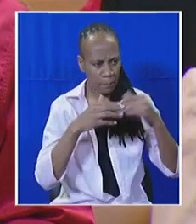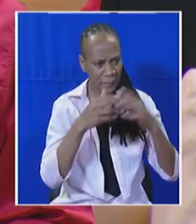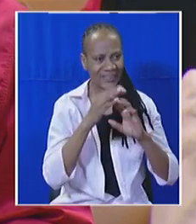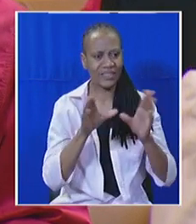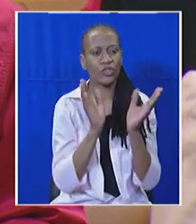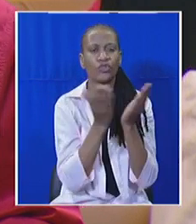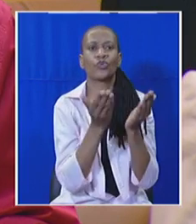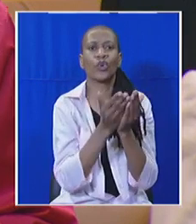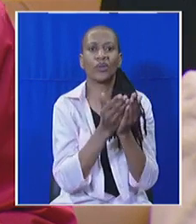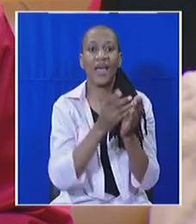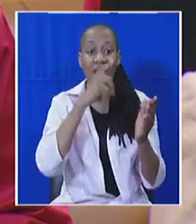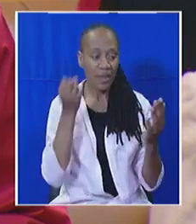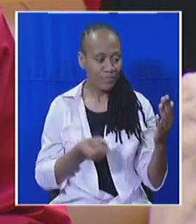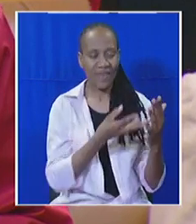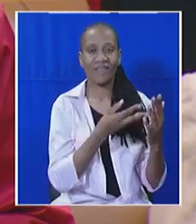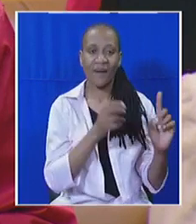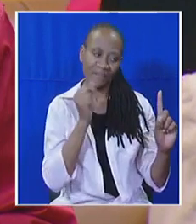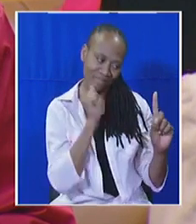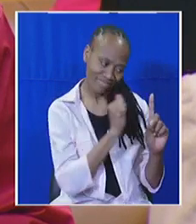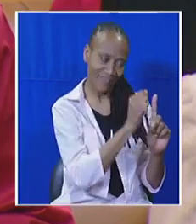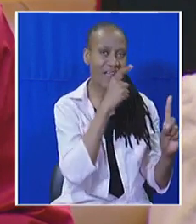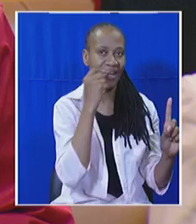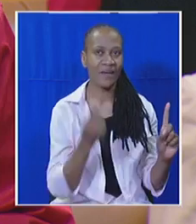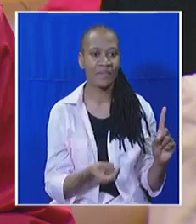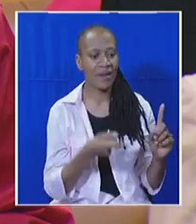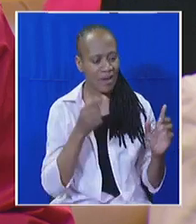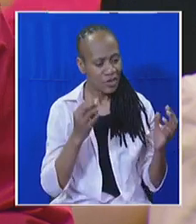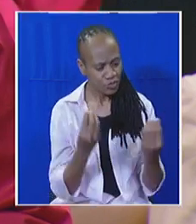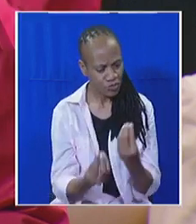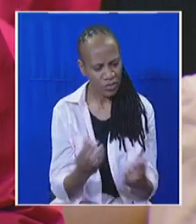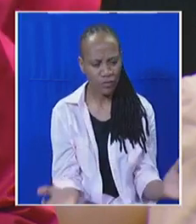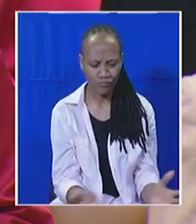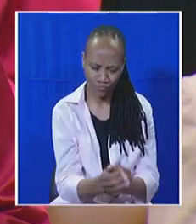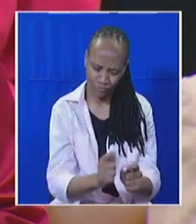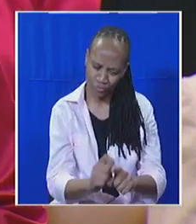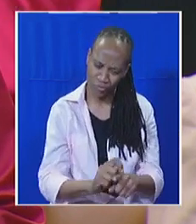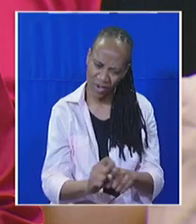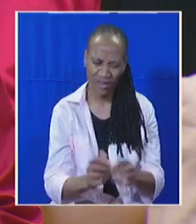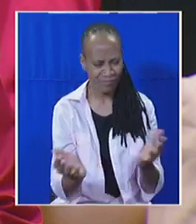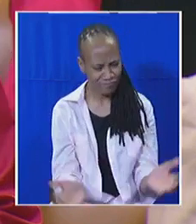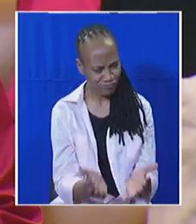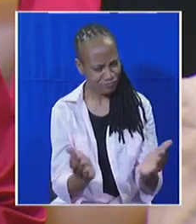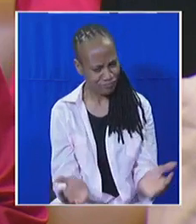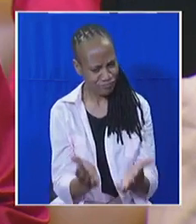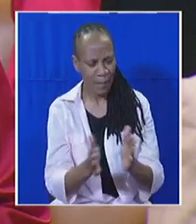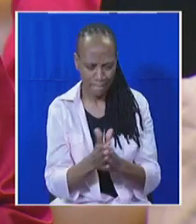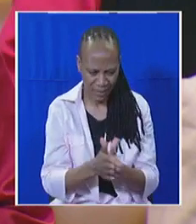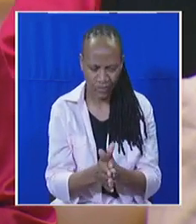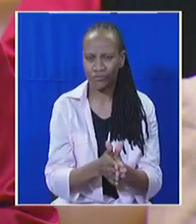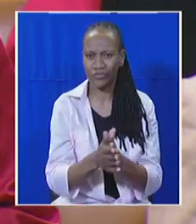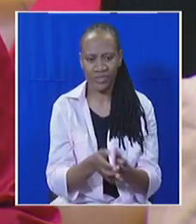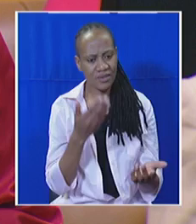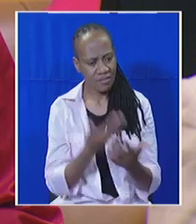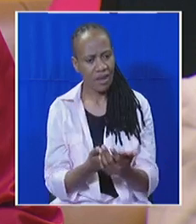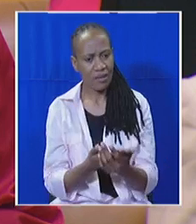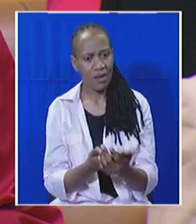and dedicated to Brenda to develop township talent, train this talent to manage finances and the pressures of celebrity life